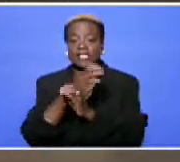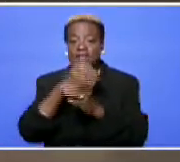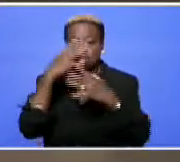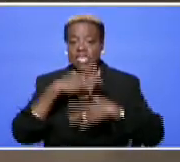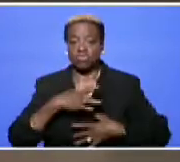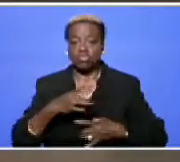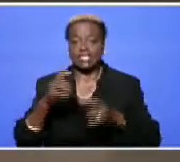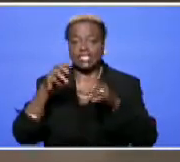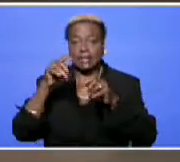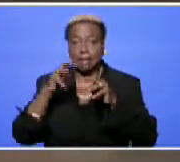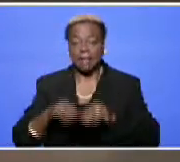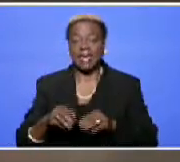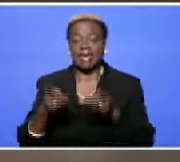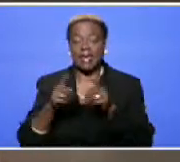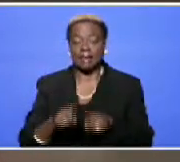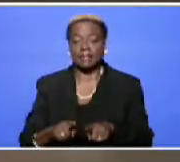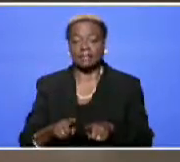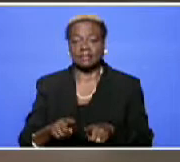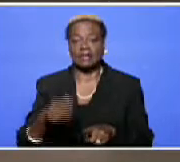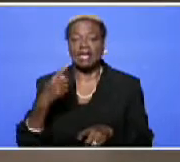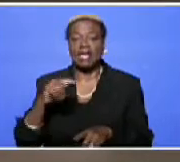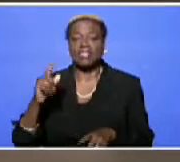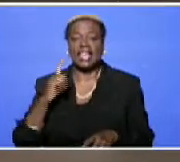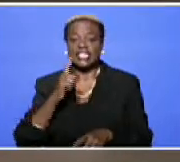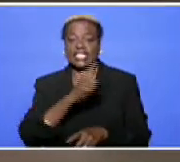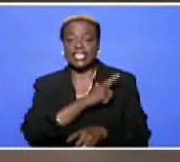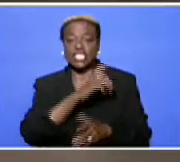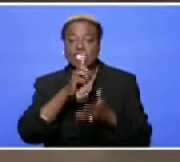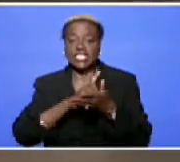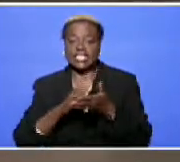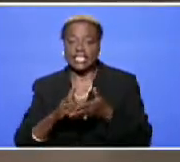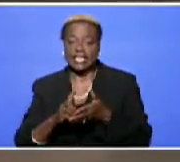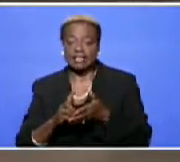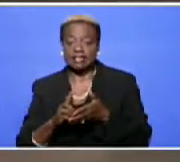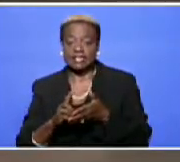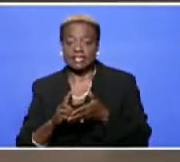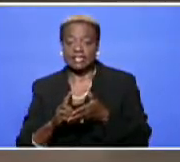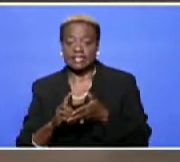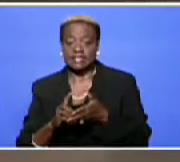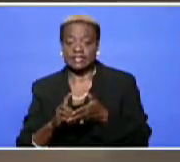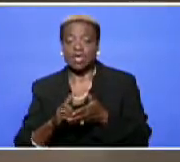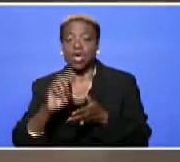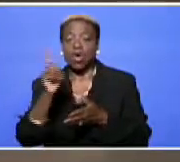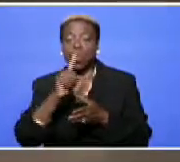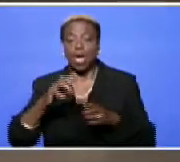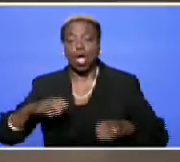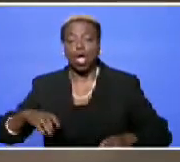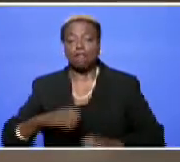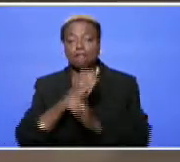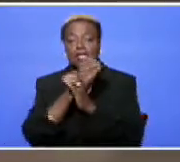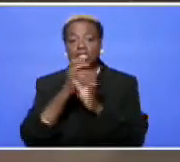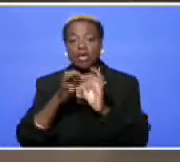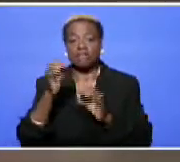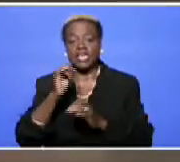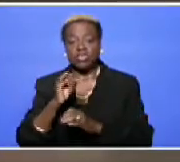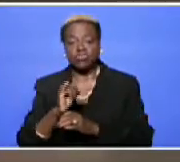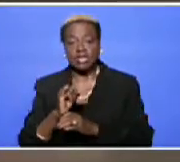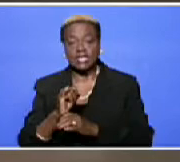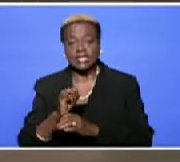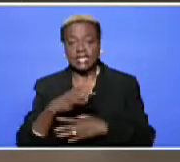arise. The legislation details extensively where conflicts of interest might